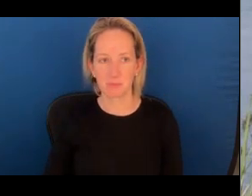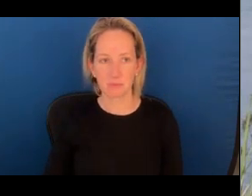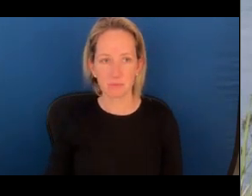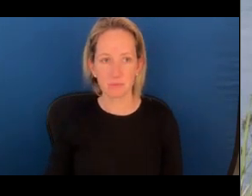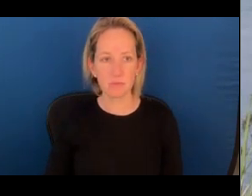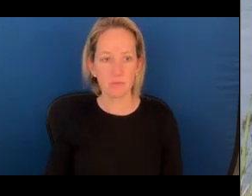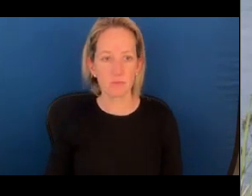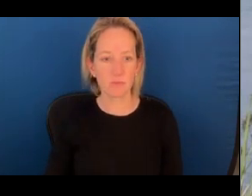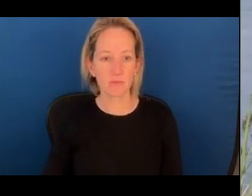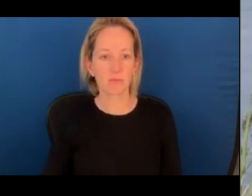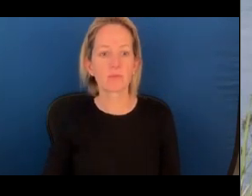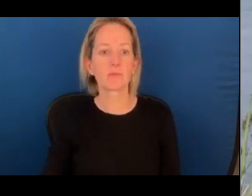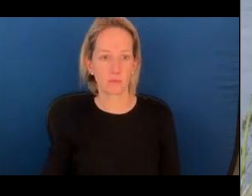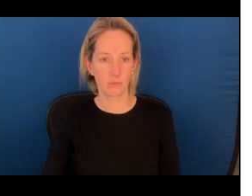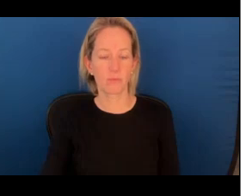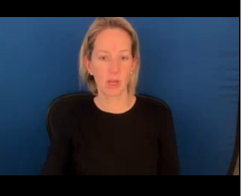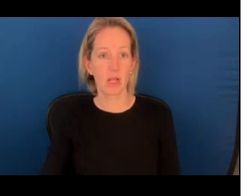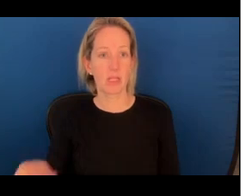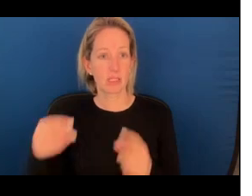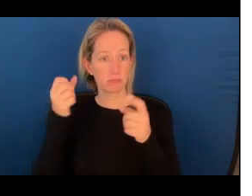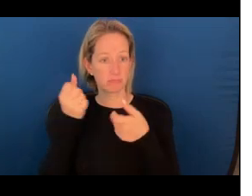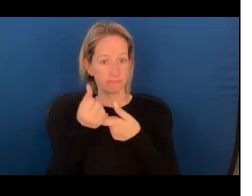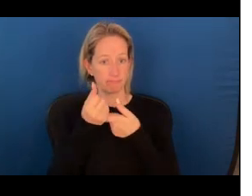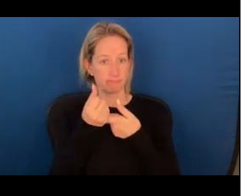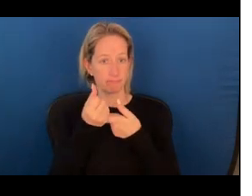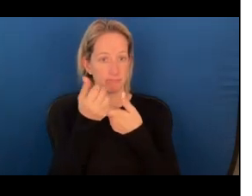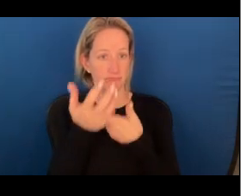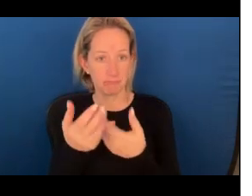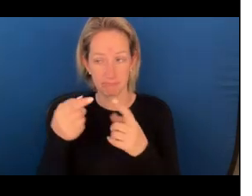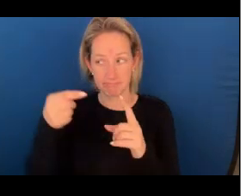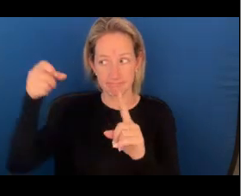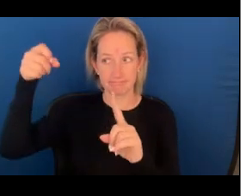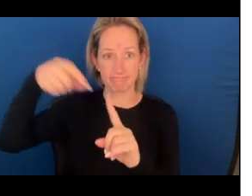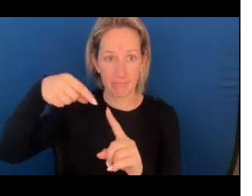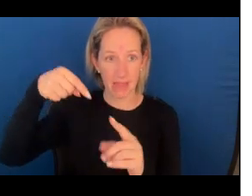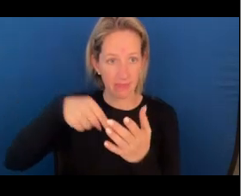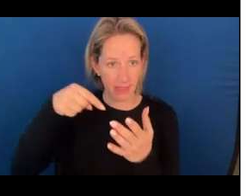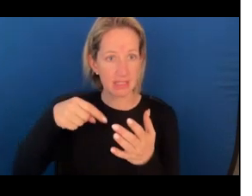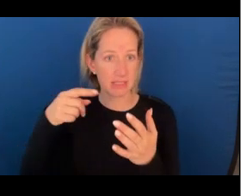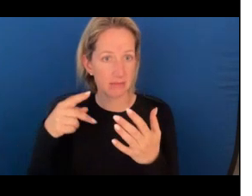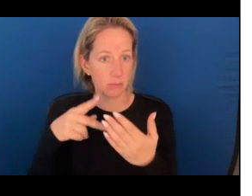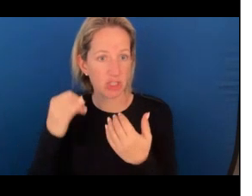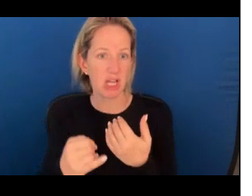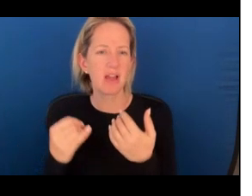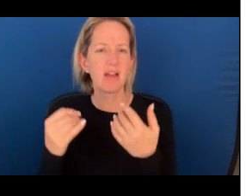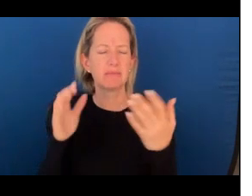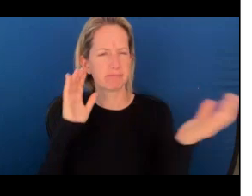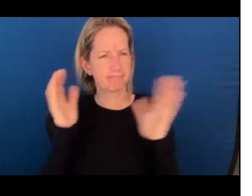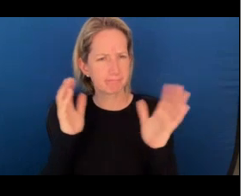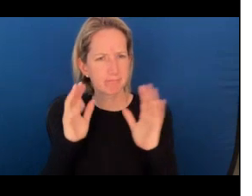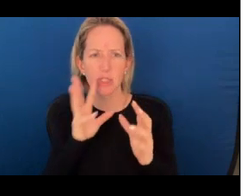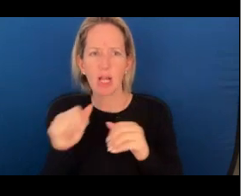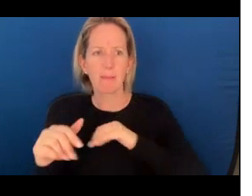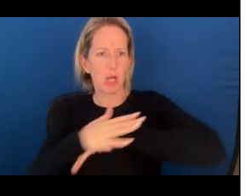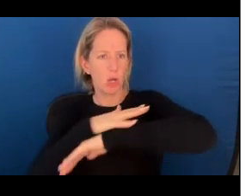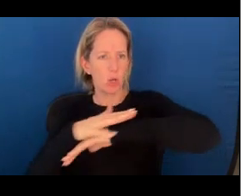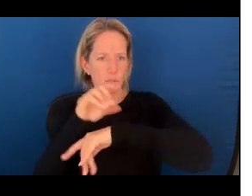So the impetus for this project kind of came from the idea of paradoxical uses of plastic in the coastal zone.